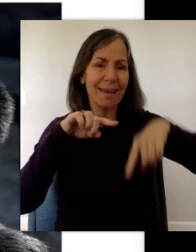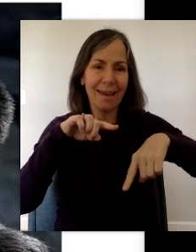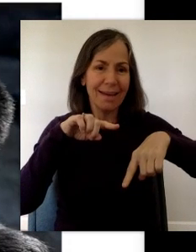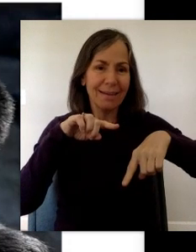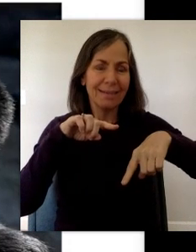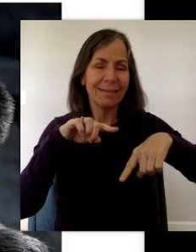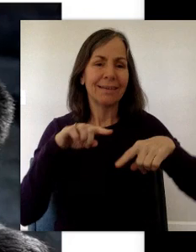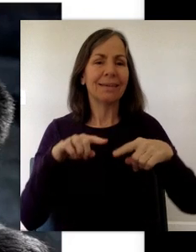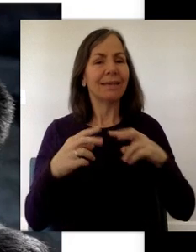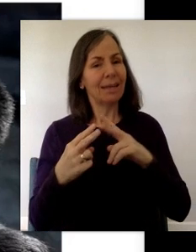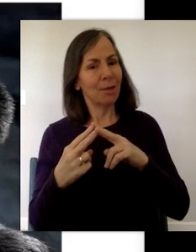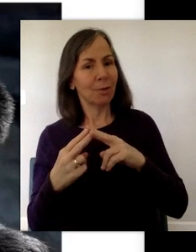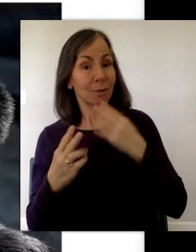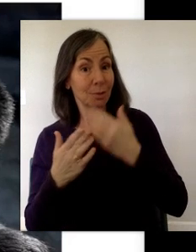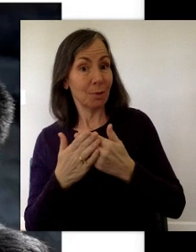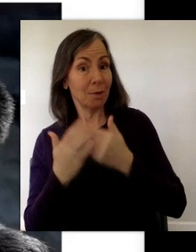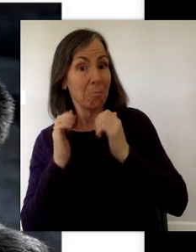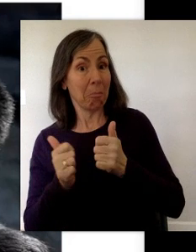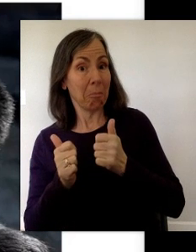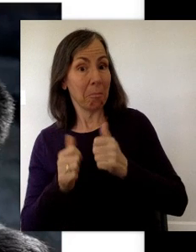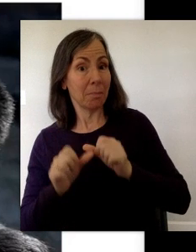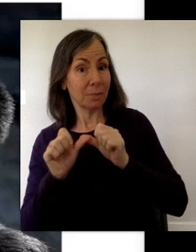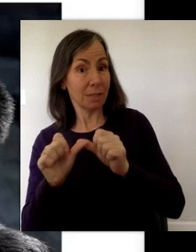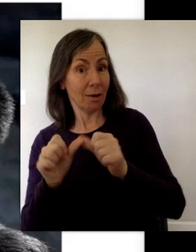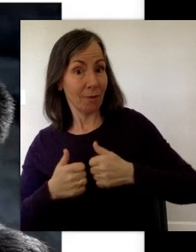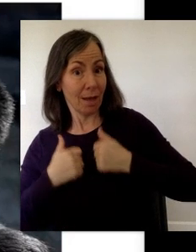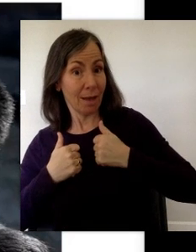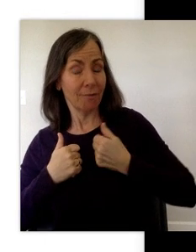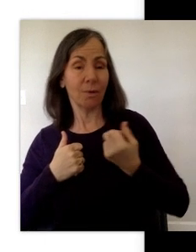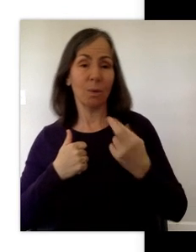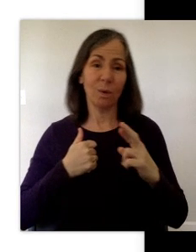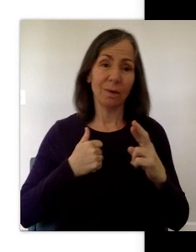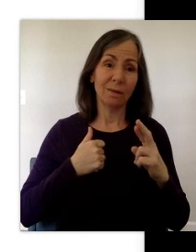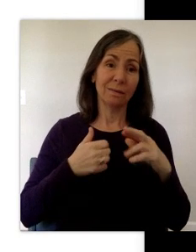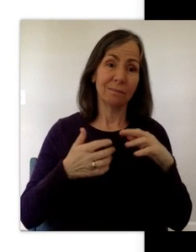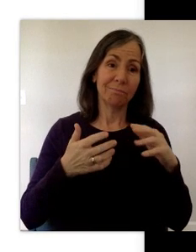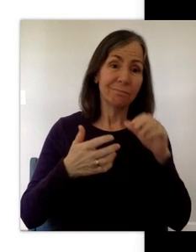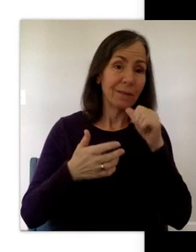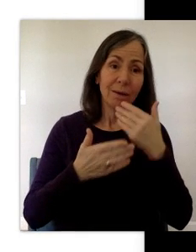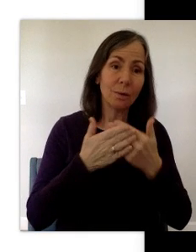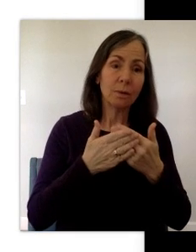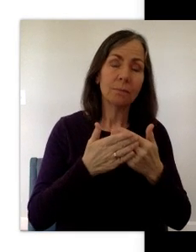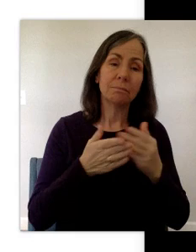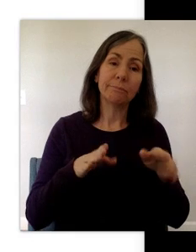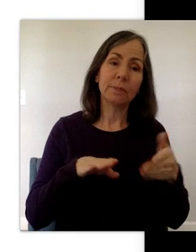not and you won't survive and you won't pass on your genes.